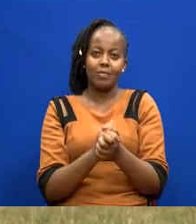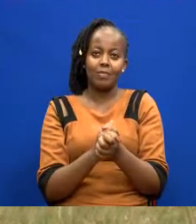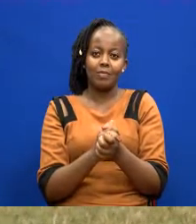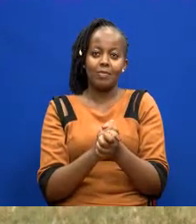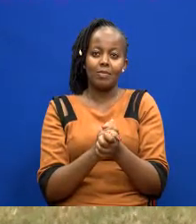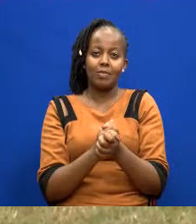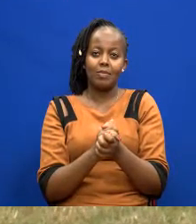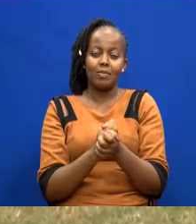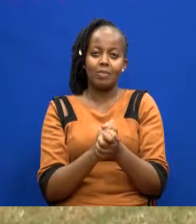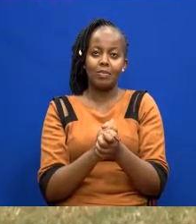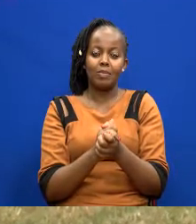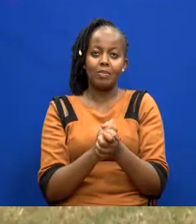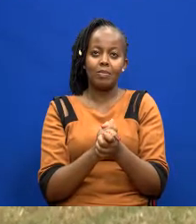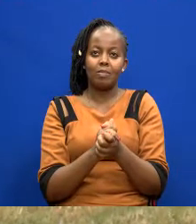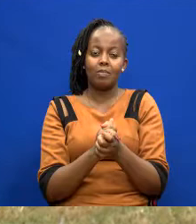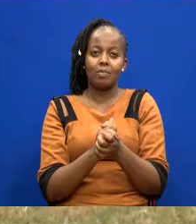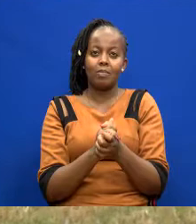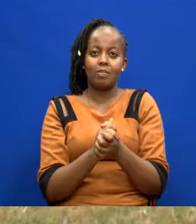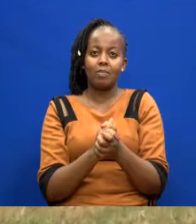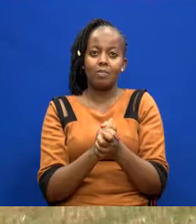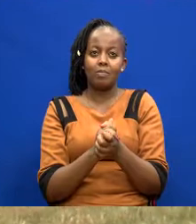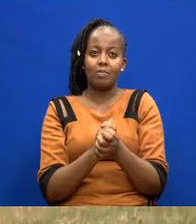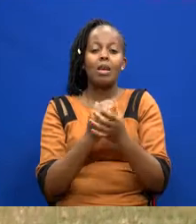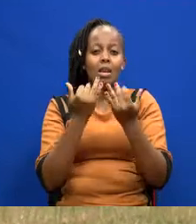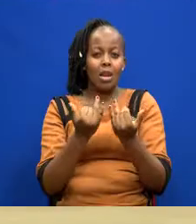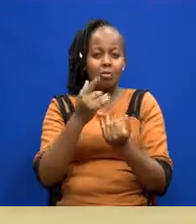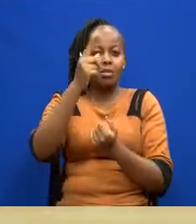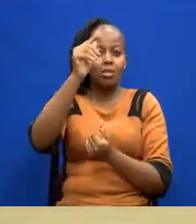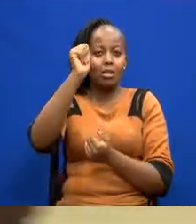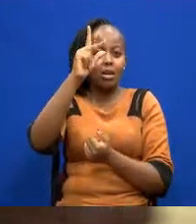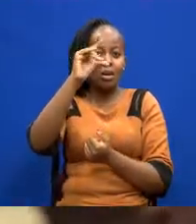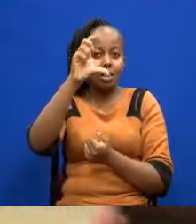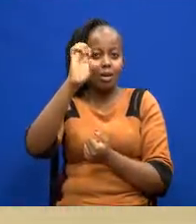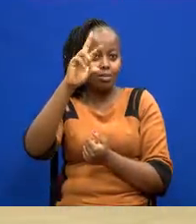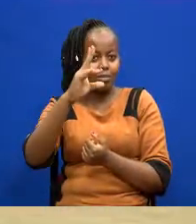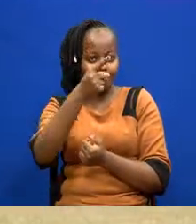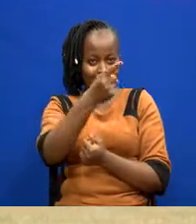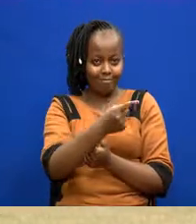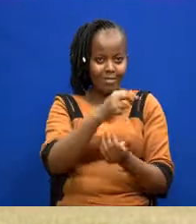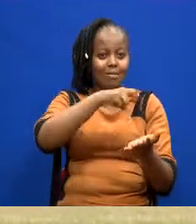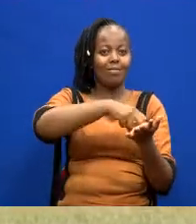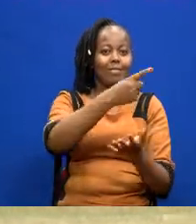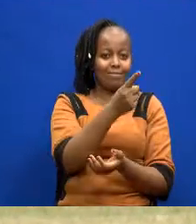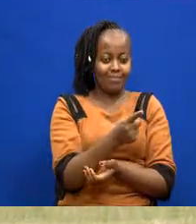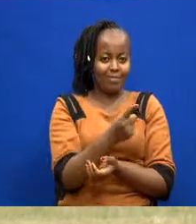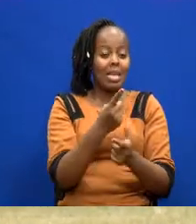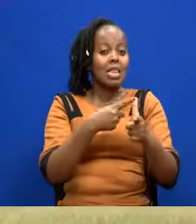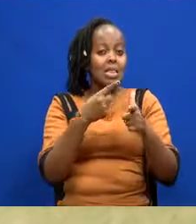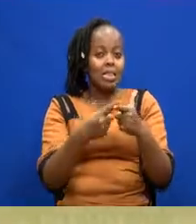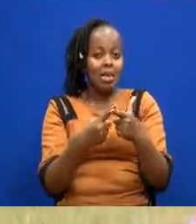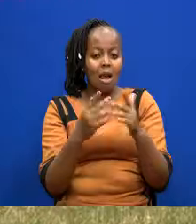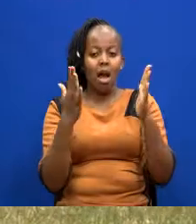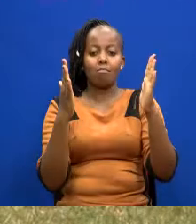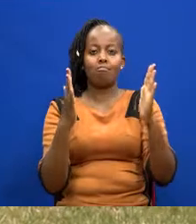And have the ball. Okay, the tackler starts at this position,